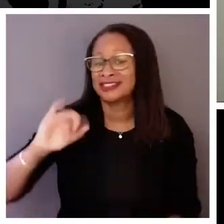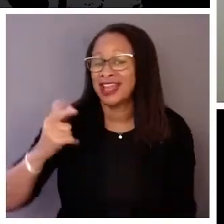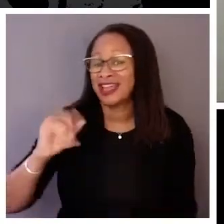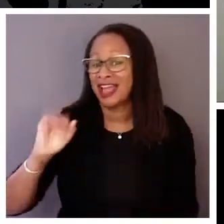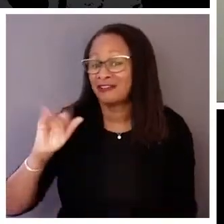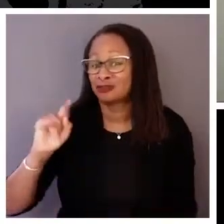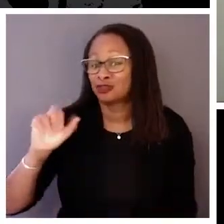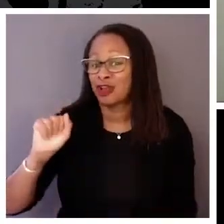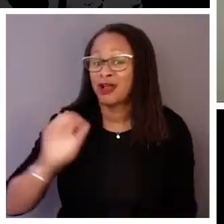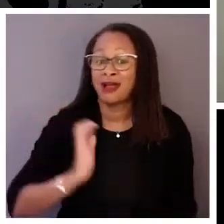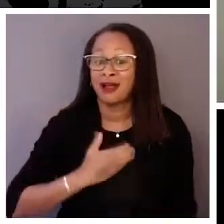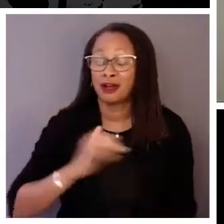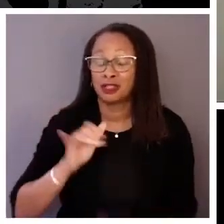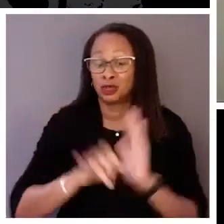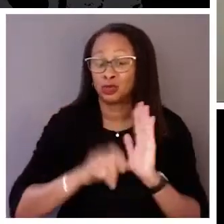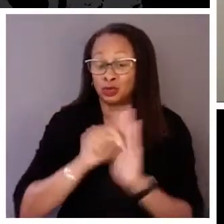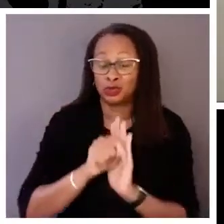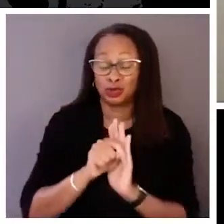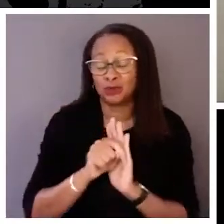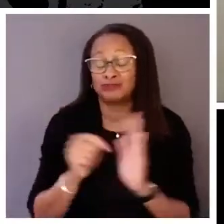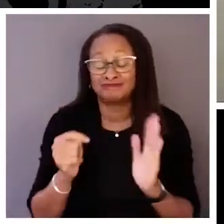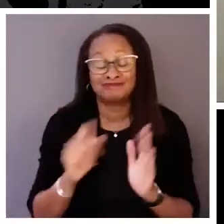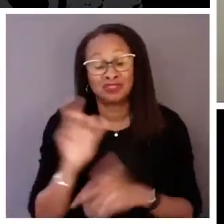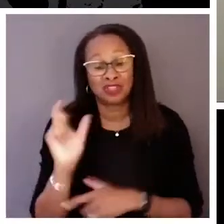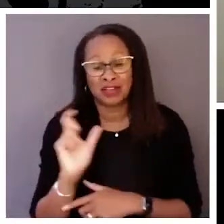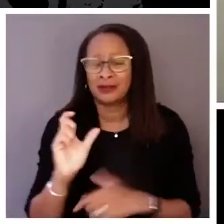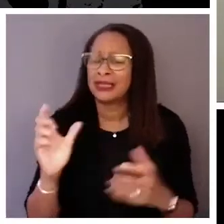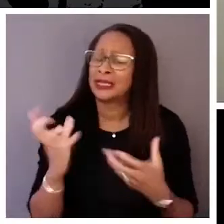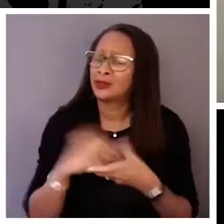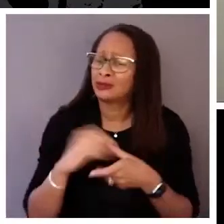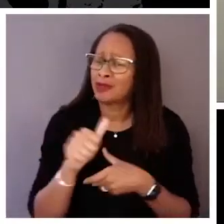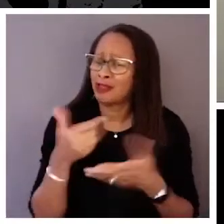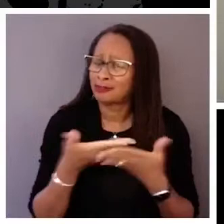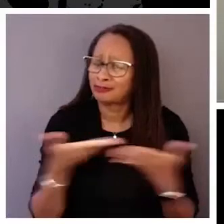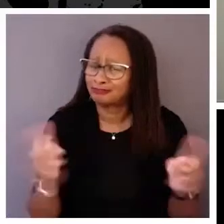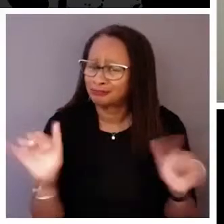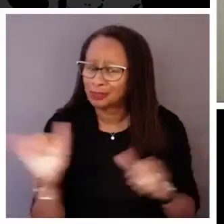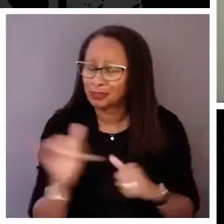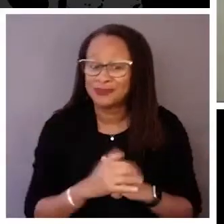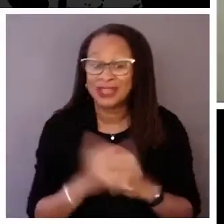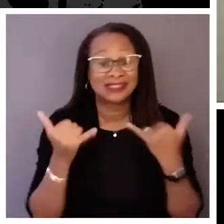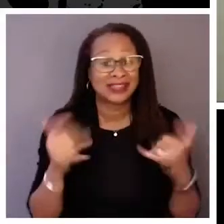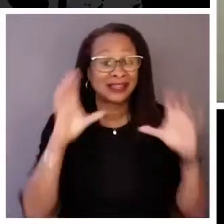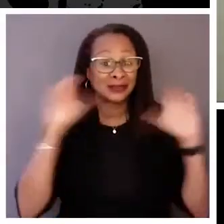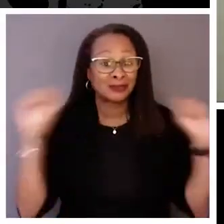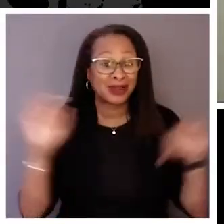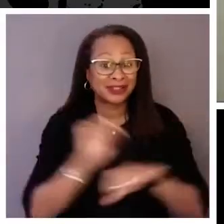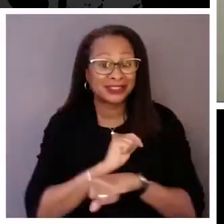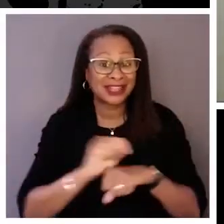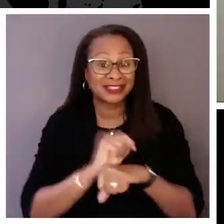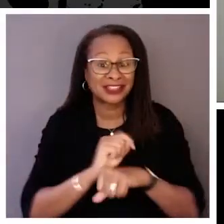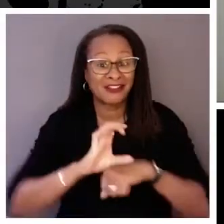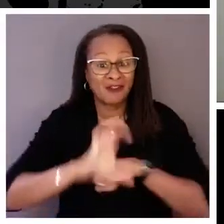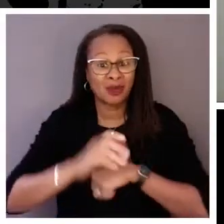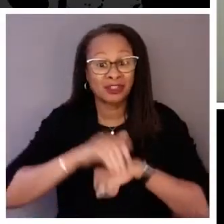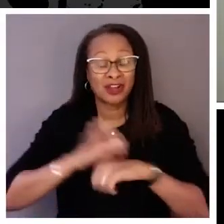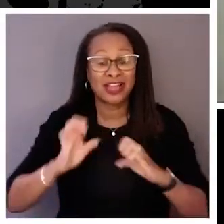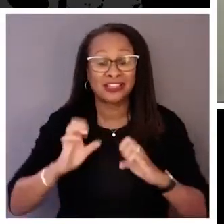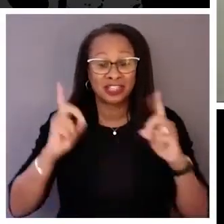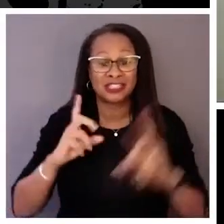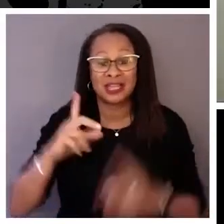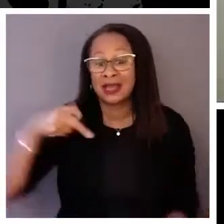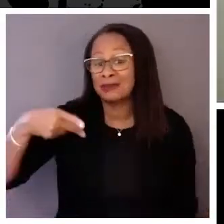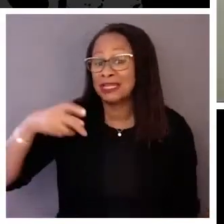YouTube channel, along with tons of other wonderful content. Today, the President's Task Force on Education, Outreach,